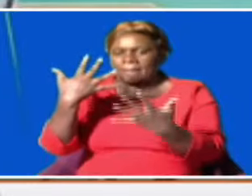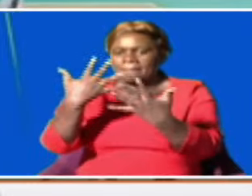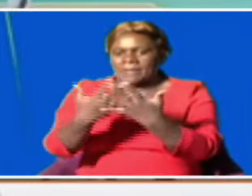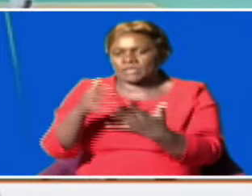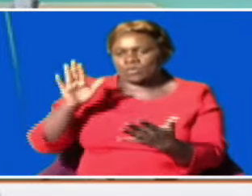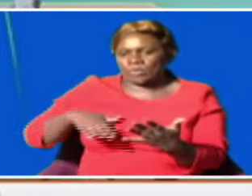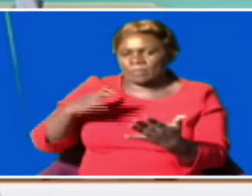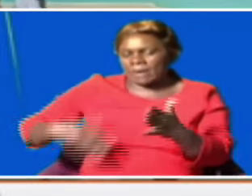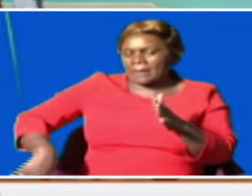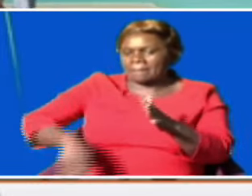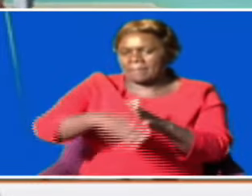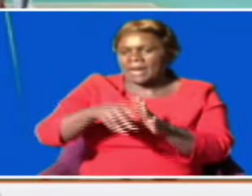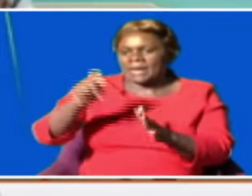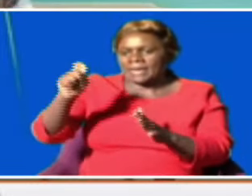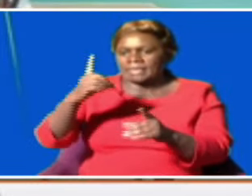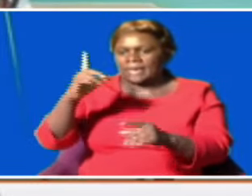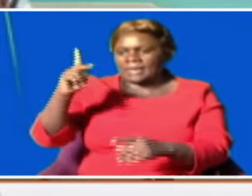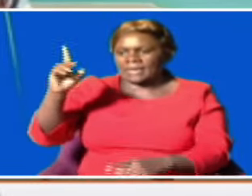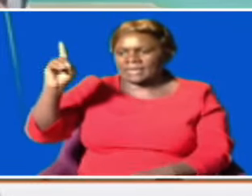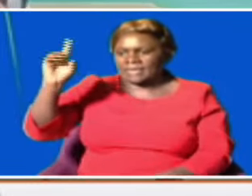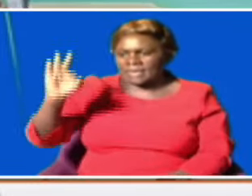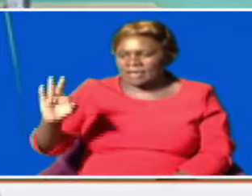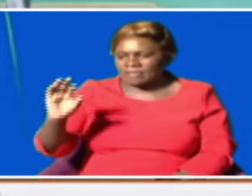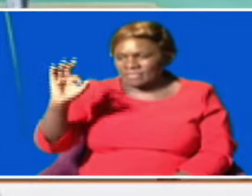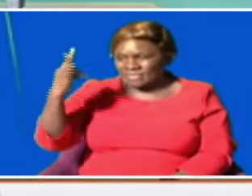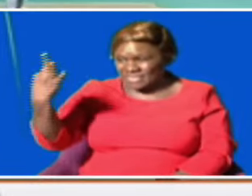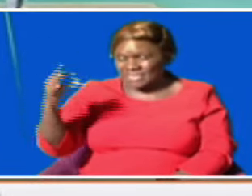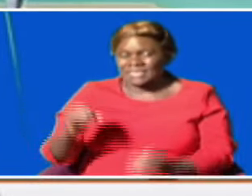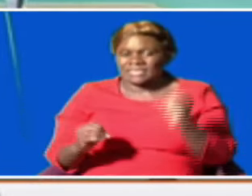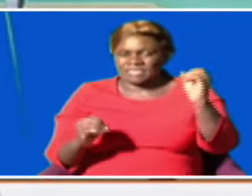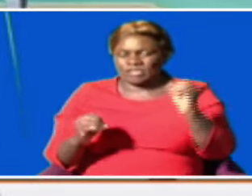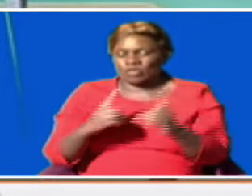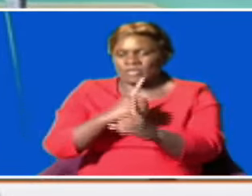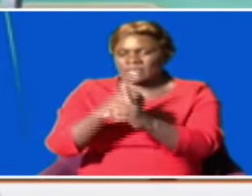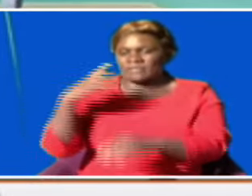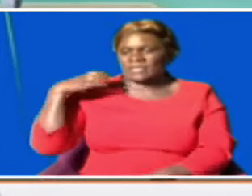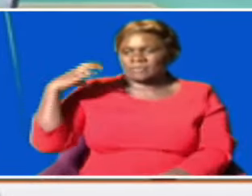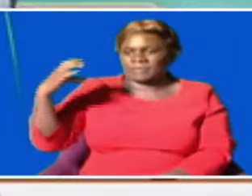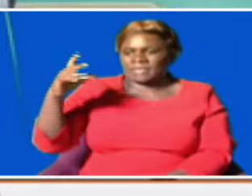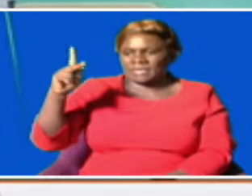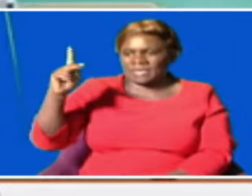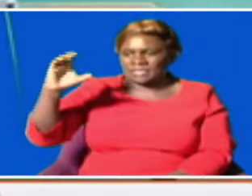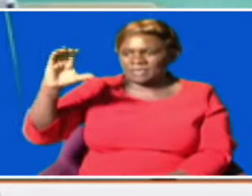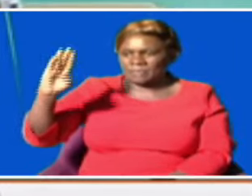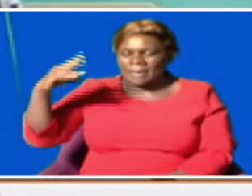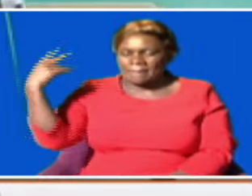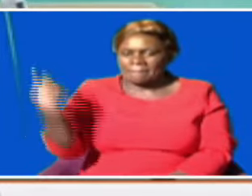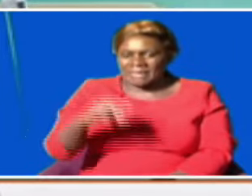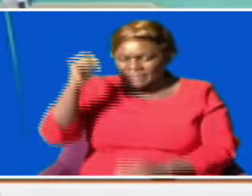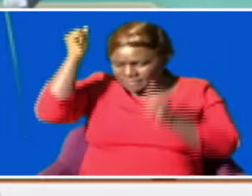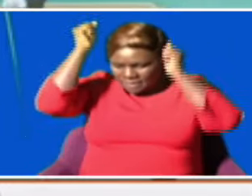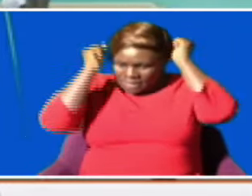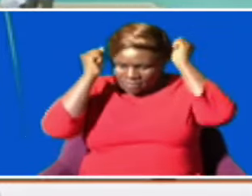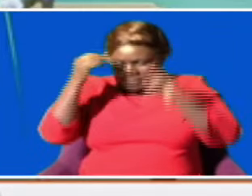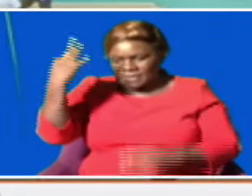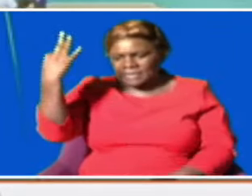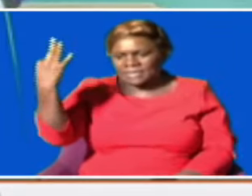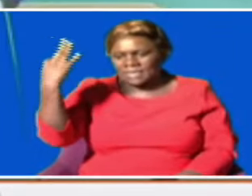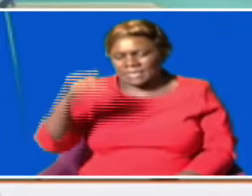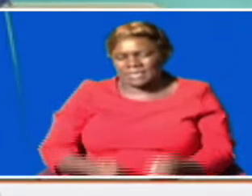women edged out Kenya Defense Forces 3-0, while defending champions KCB thrashed Kenya Army